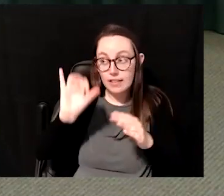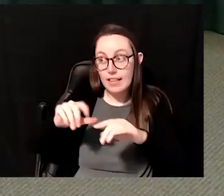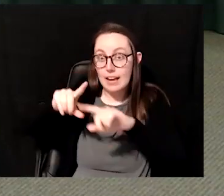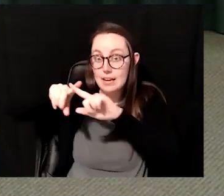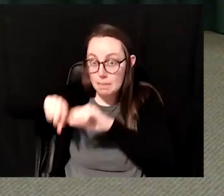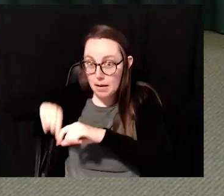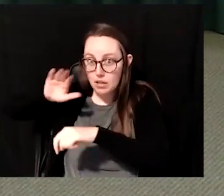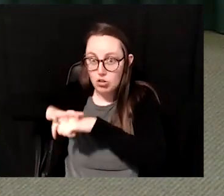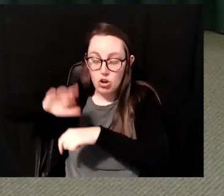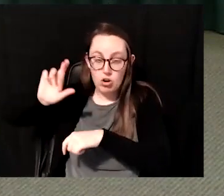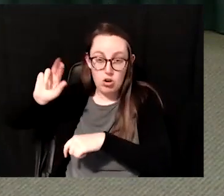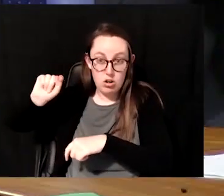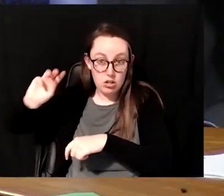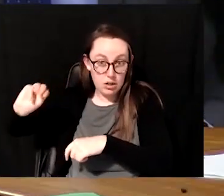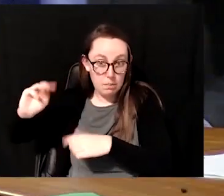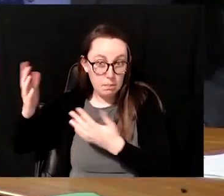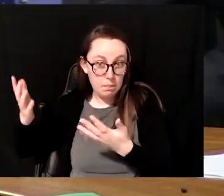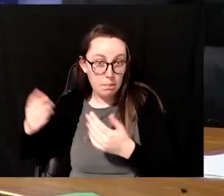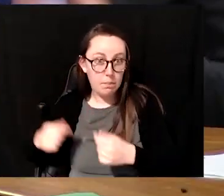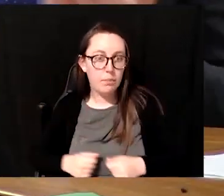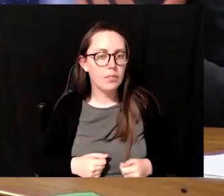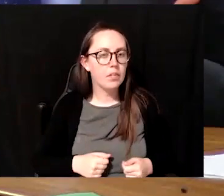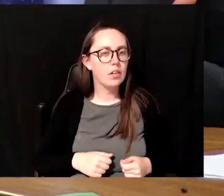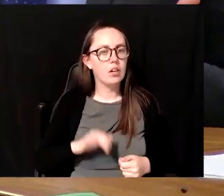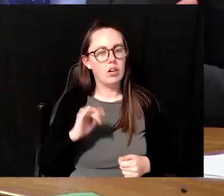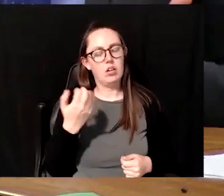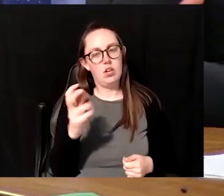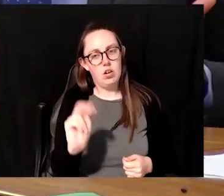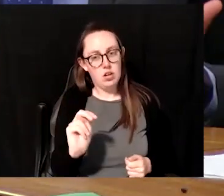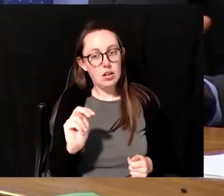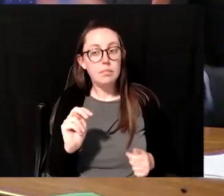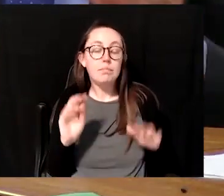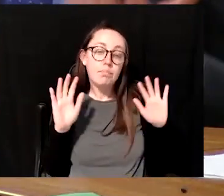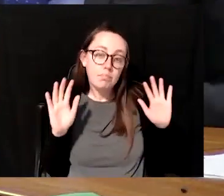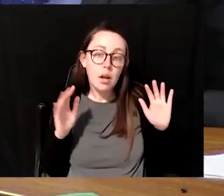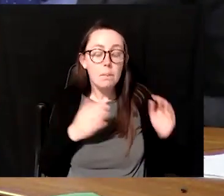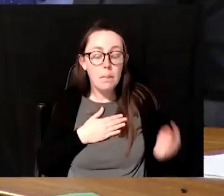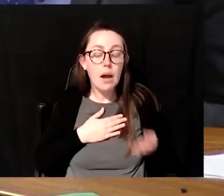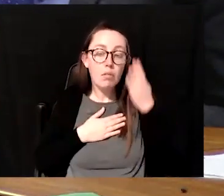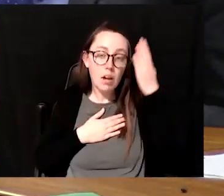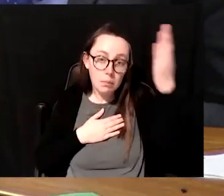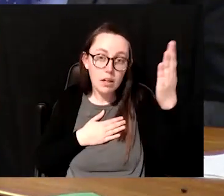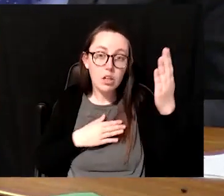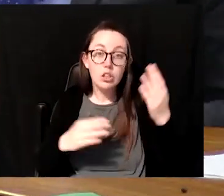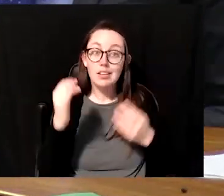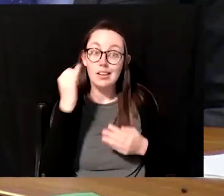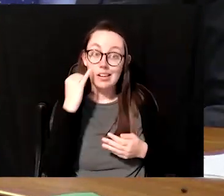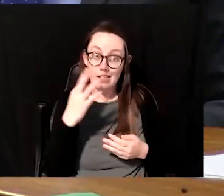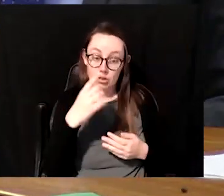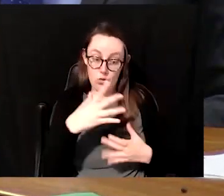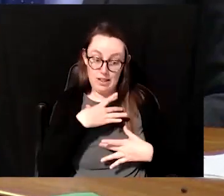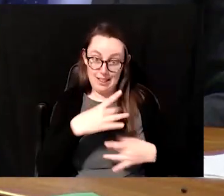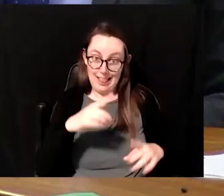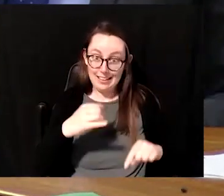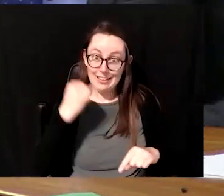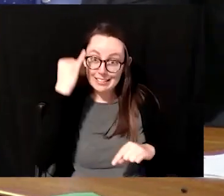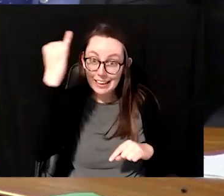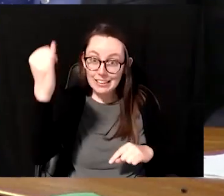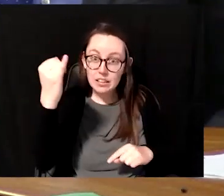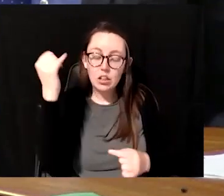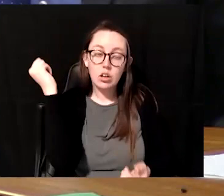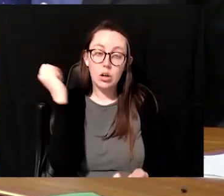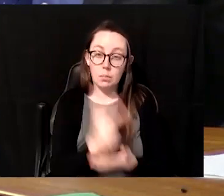to that I mean my recommendation would be that if if you like this idea to approve it now so that we could start